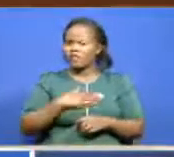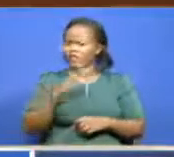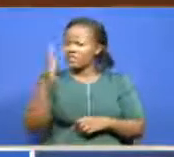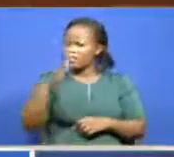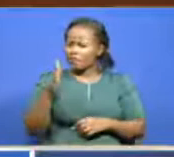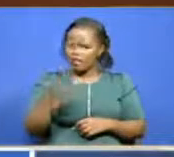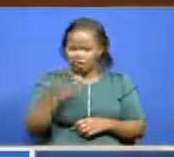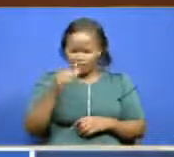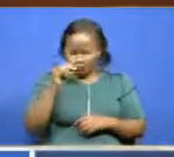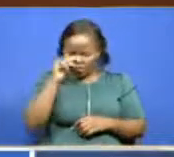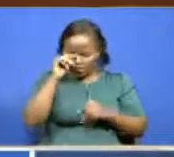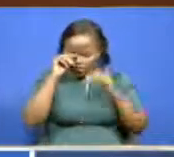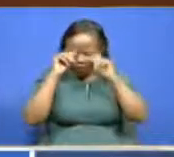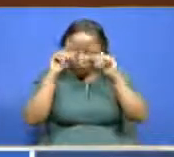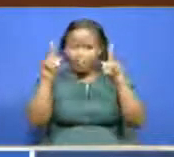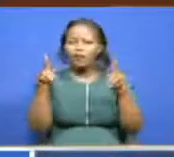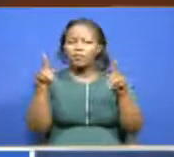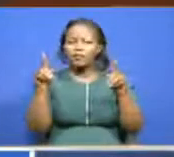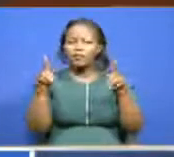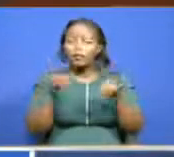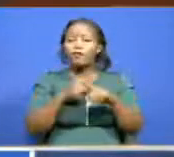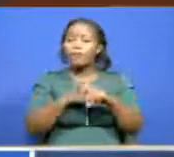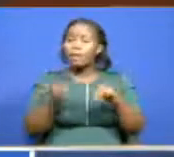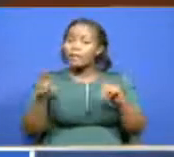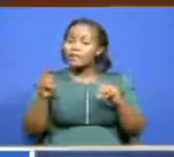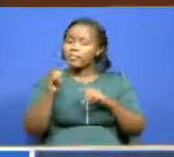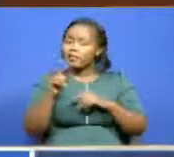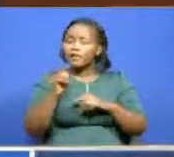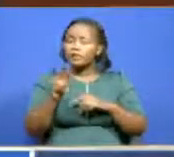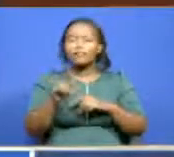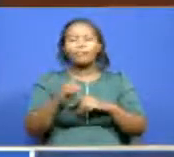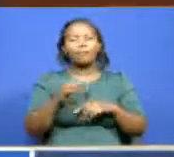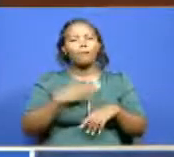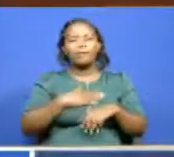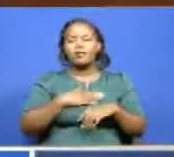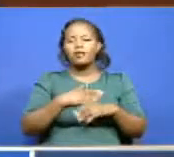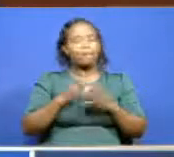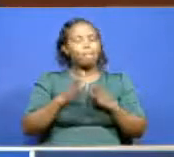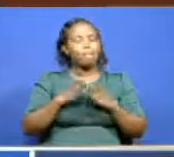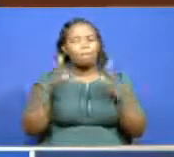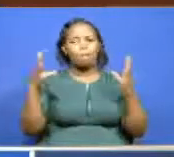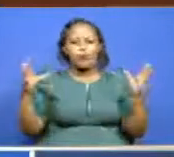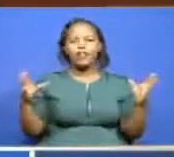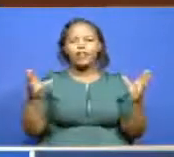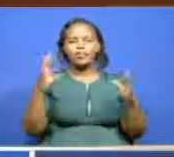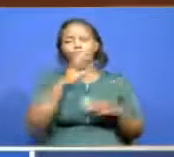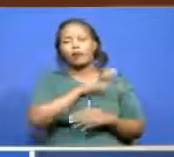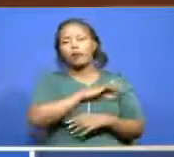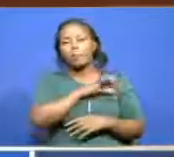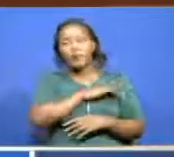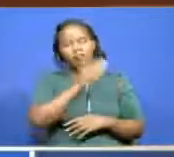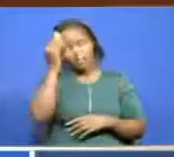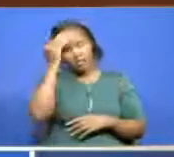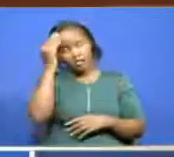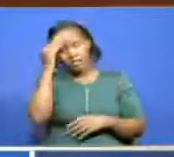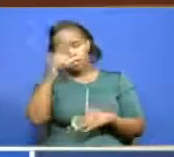then, but that was one of the biggest lessons I learned from my father, the value of hard